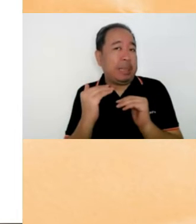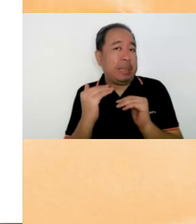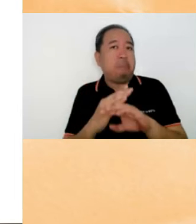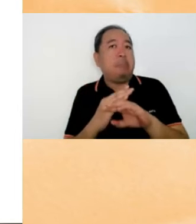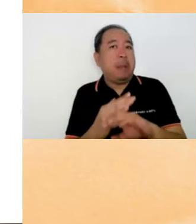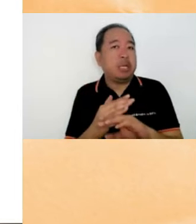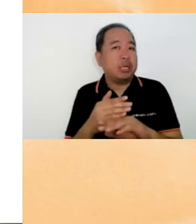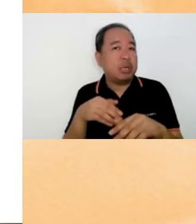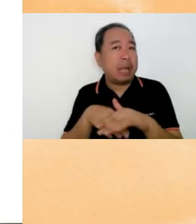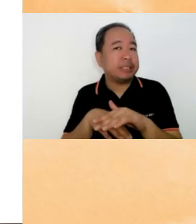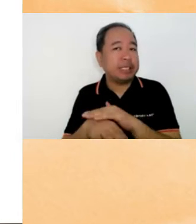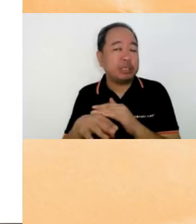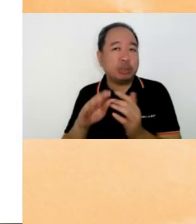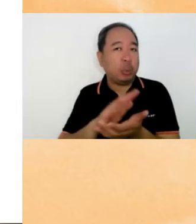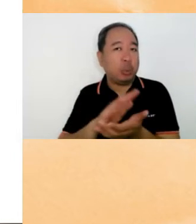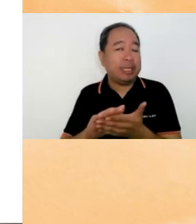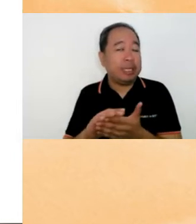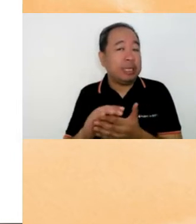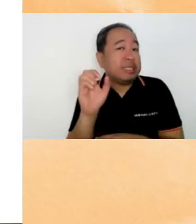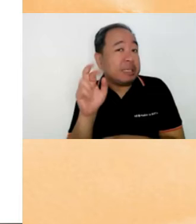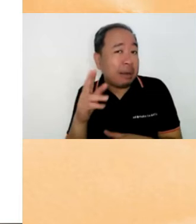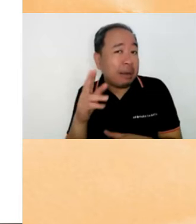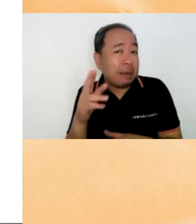No? Okay.